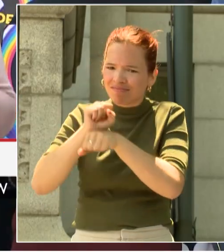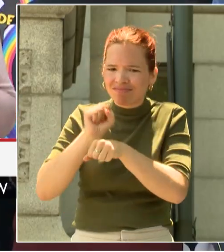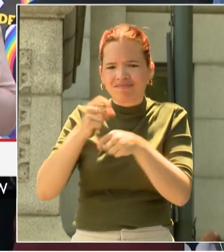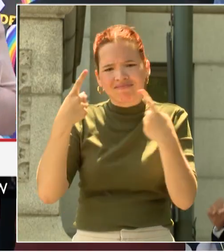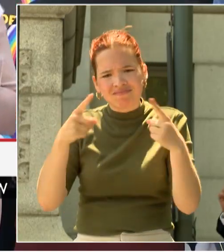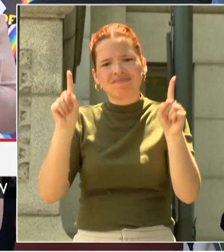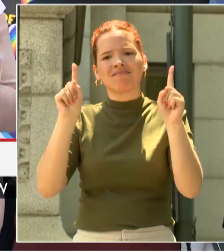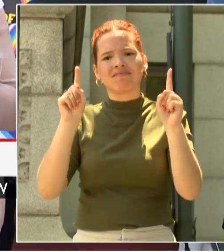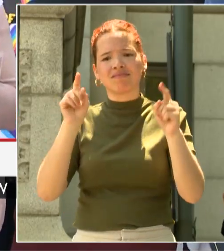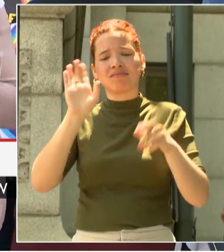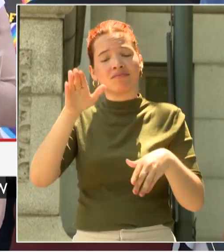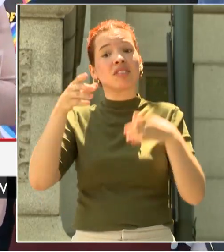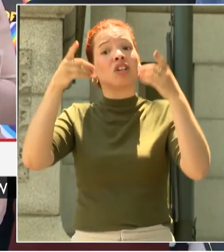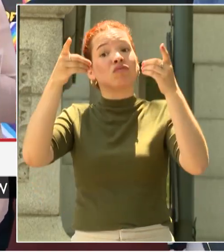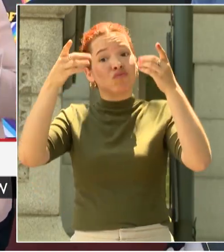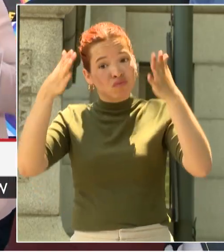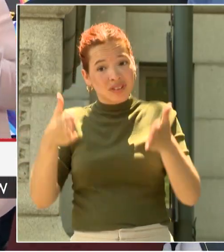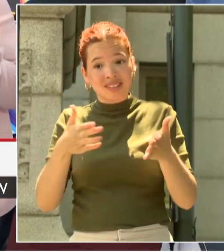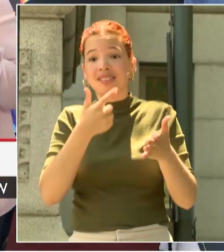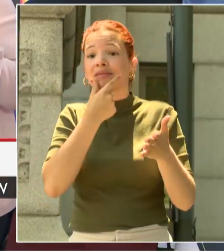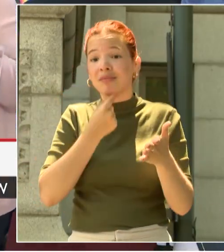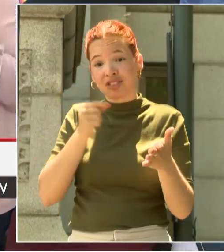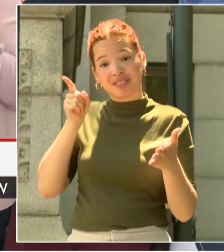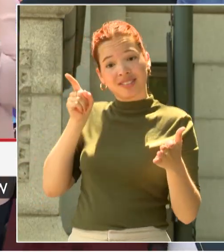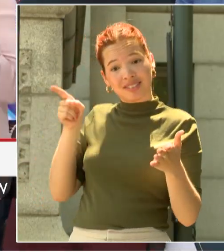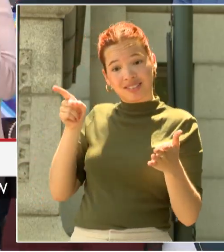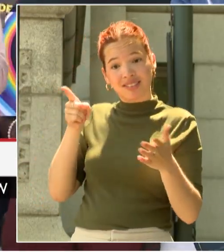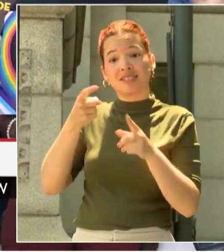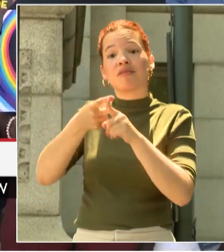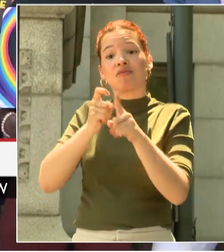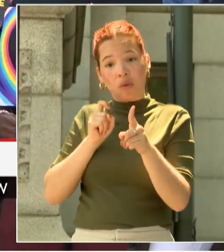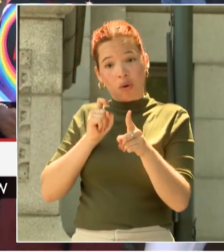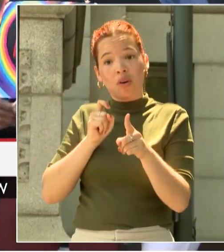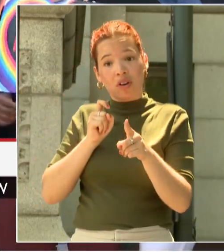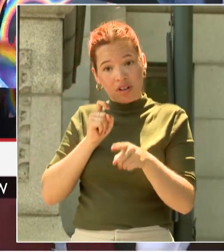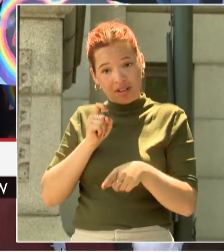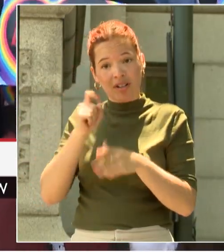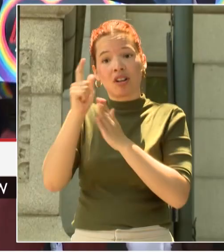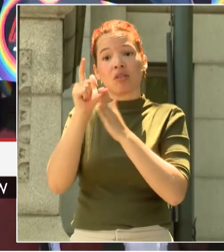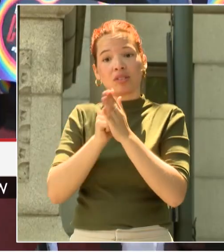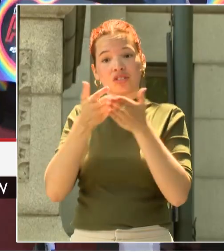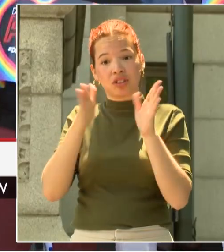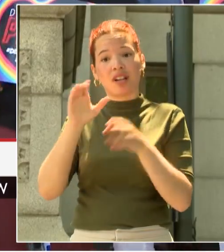Japer. We're going to hear from our Attorney General and our council members. Thank you.